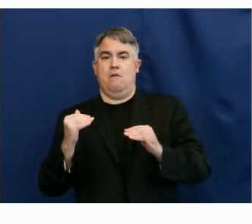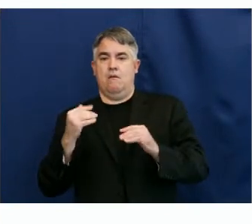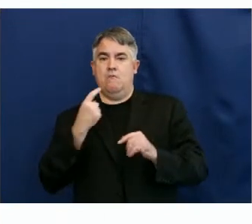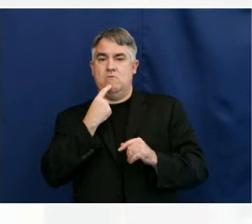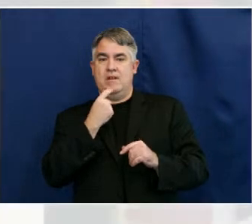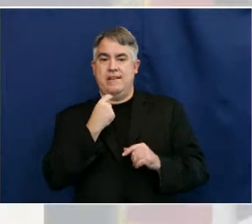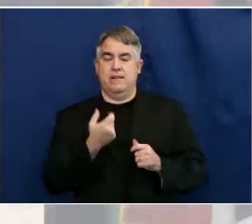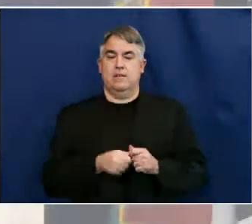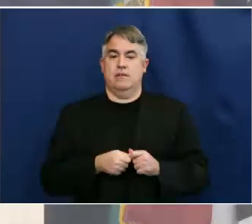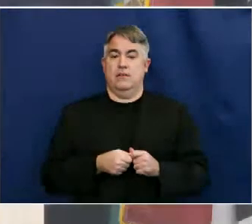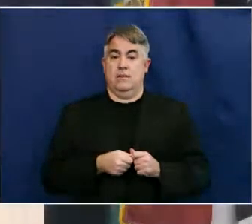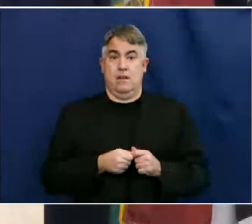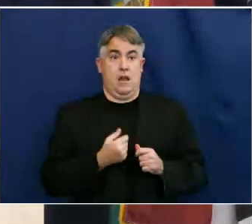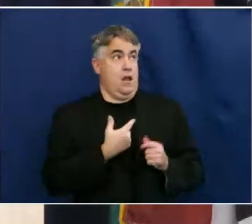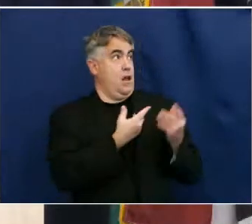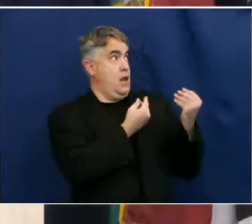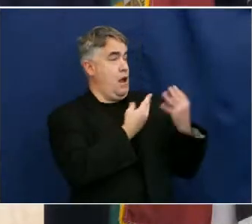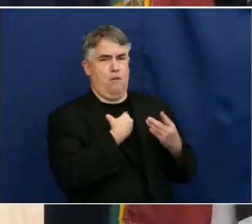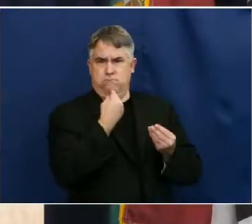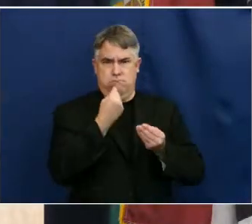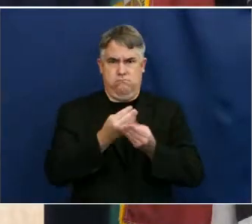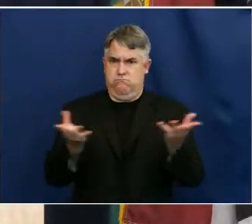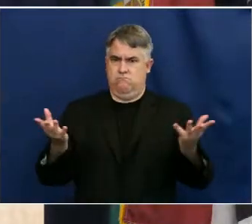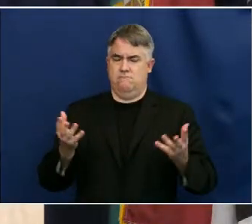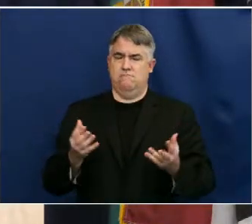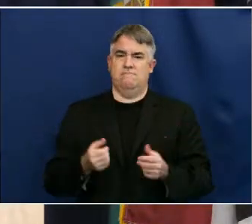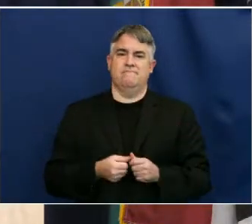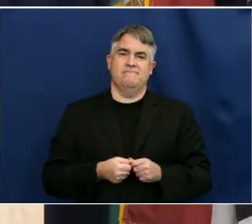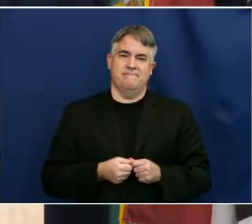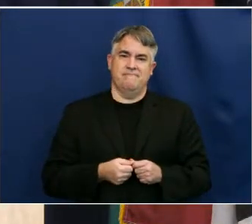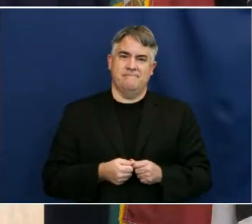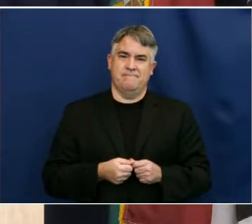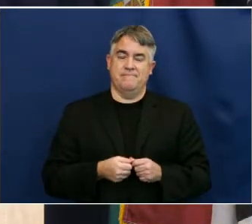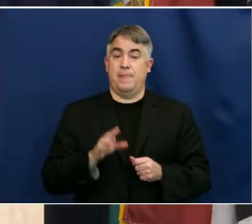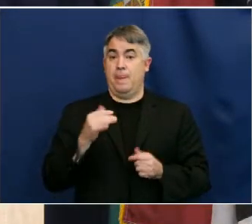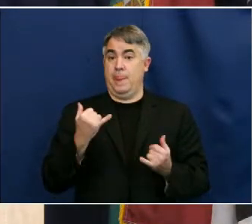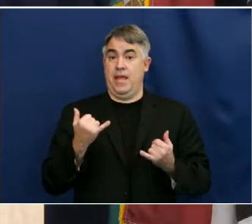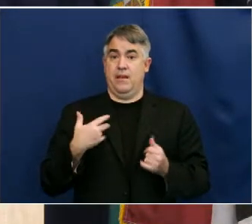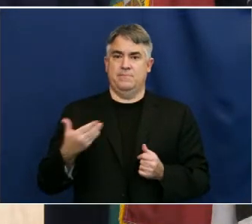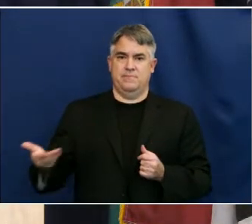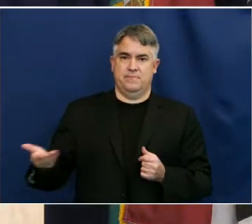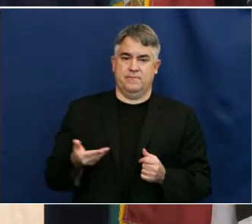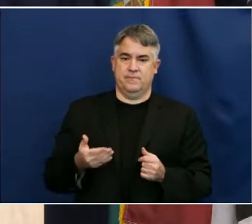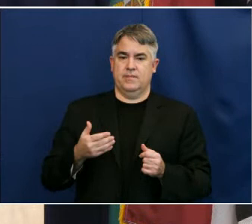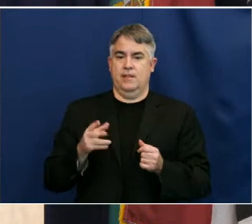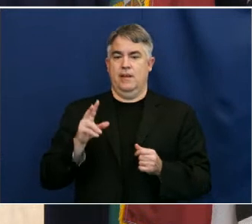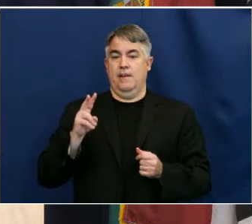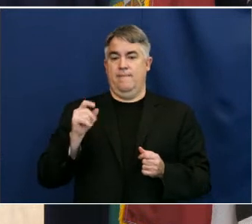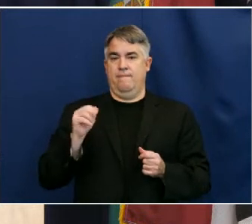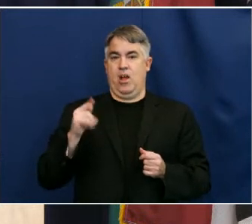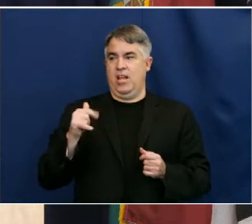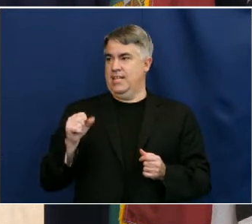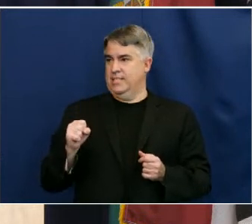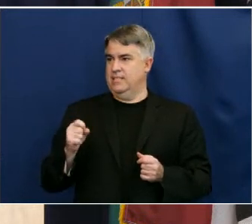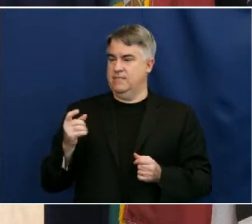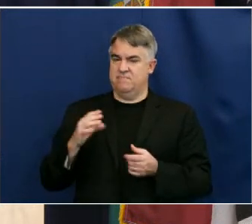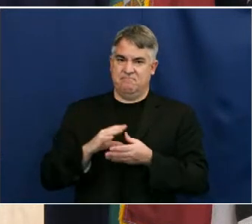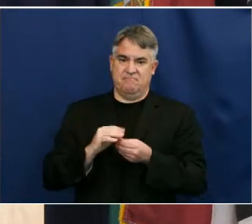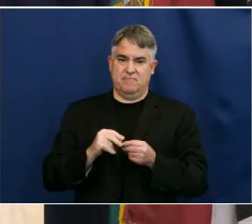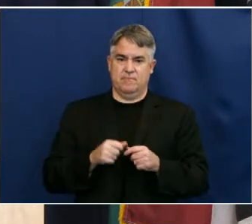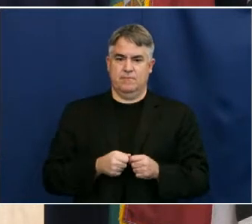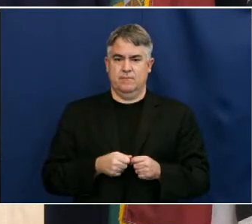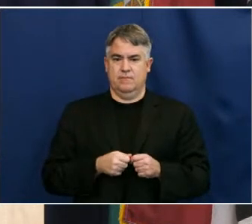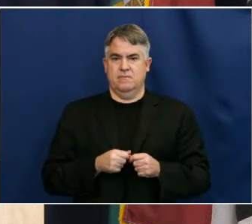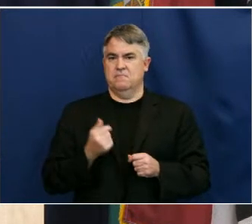in discussion and deliberation with the state of California on what that looks like. We'll next hear from Supervisor Vargas. Then we'll get to your questions. Both